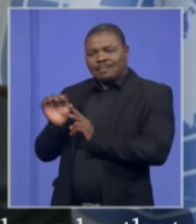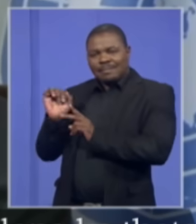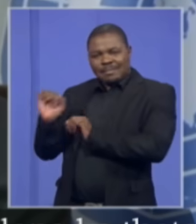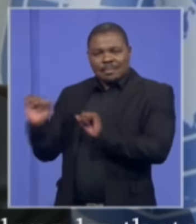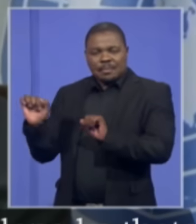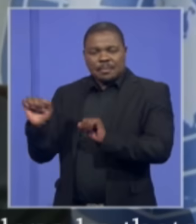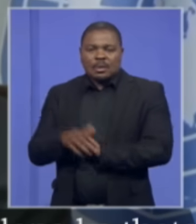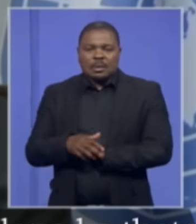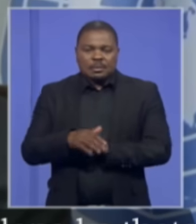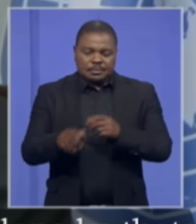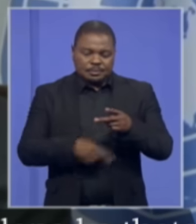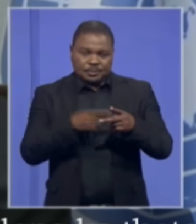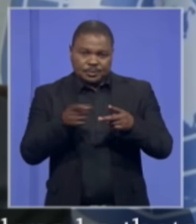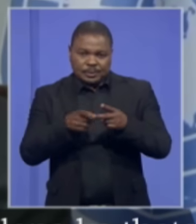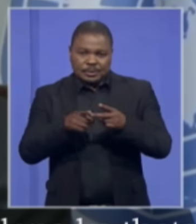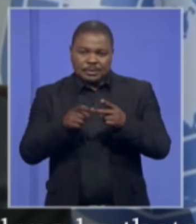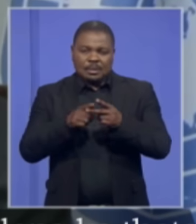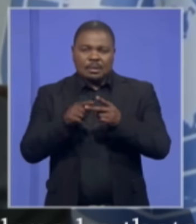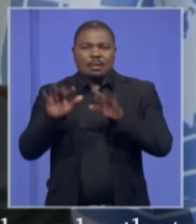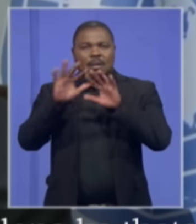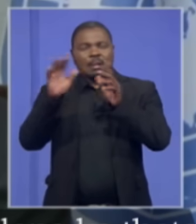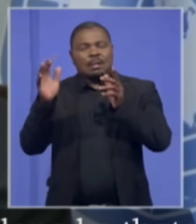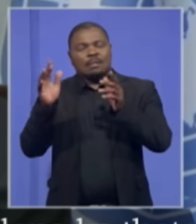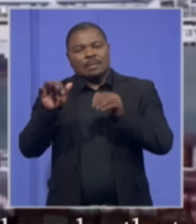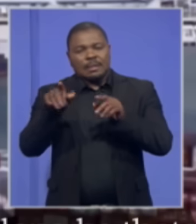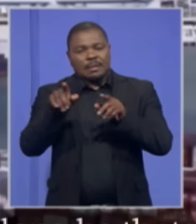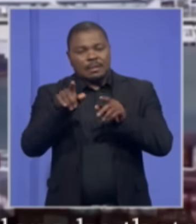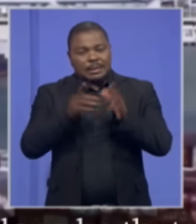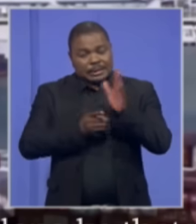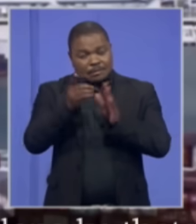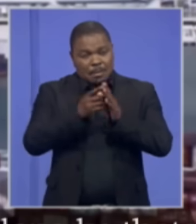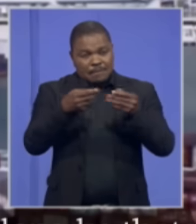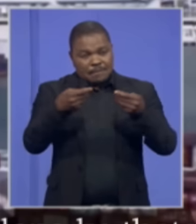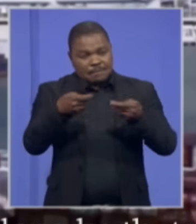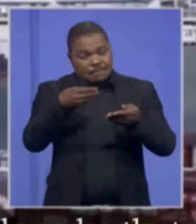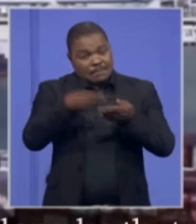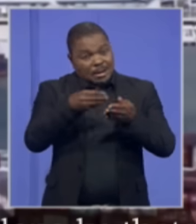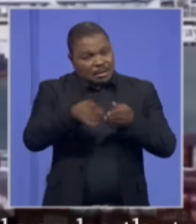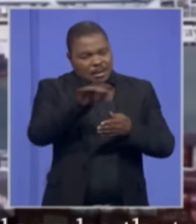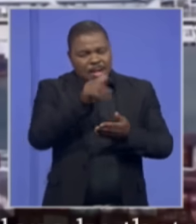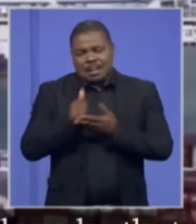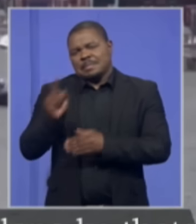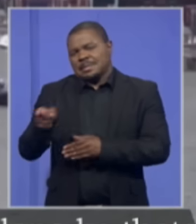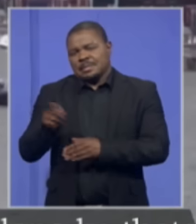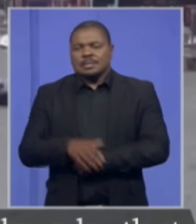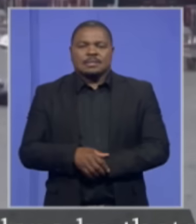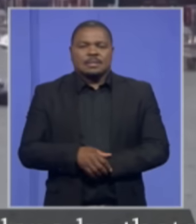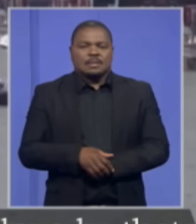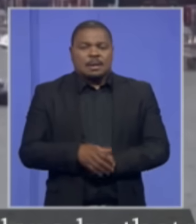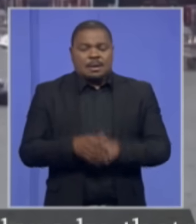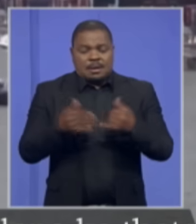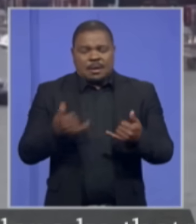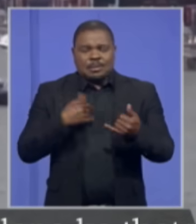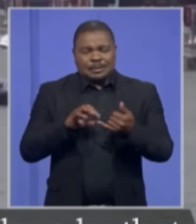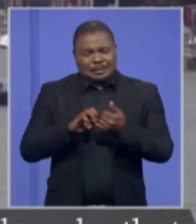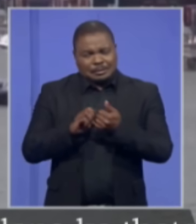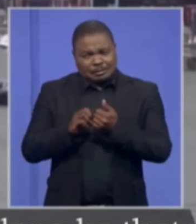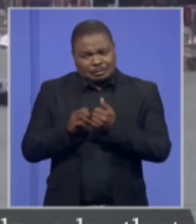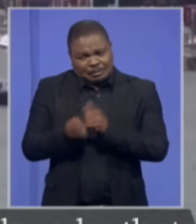and climate and development financing needs that they also have. In support of this effort and in